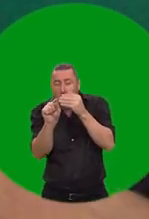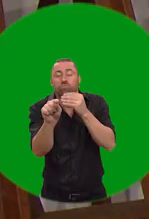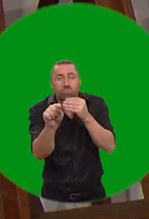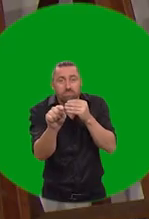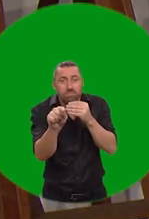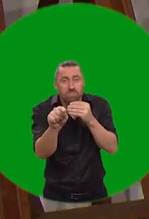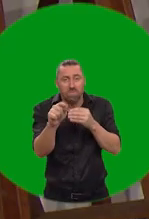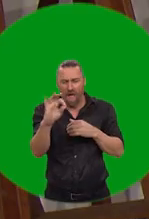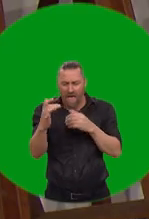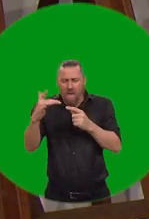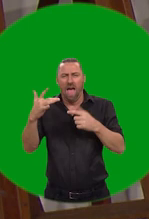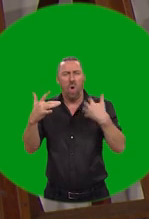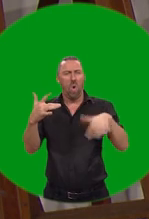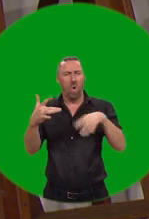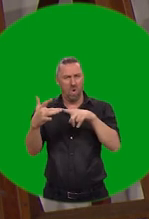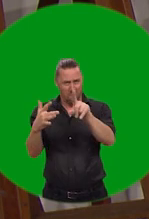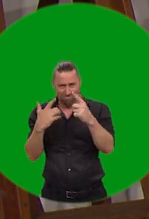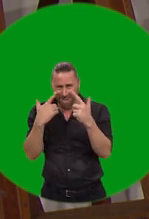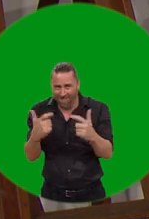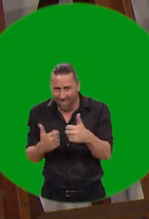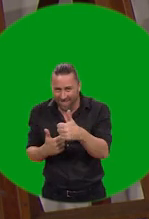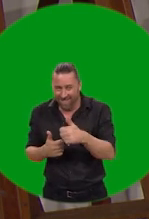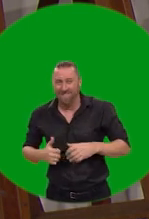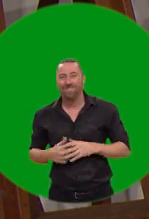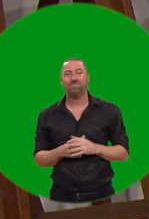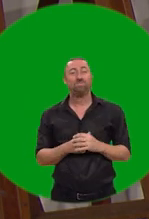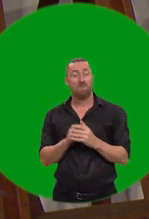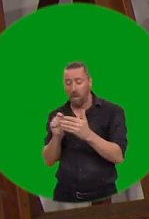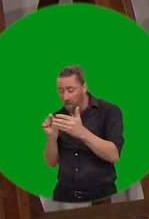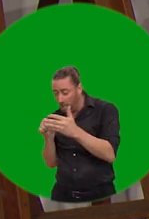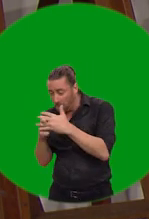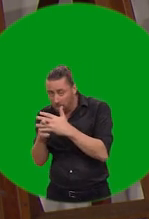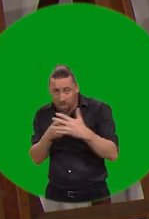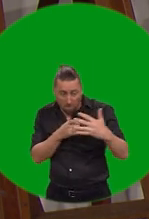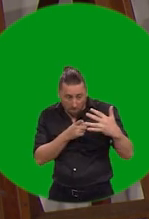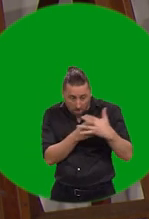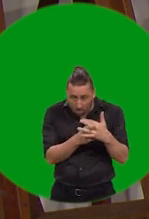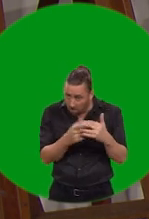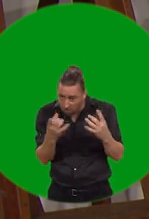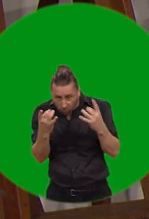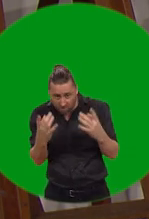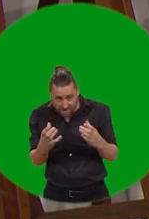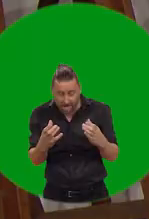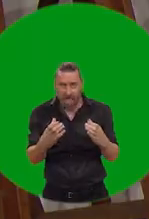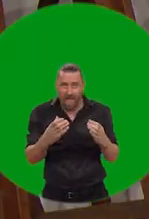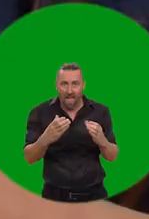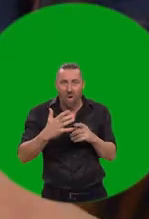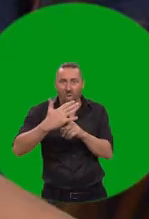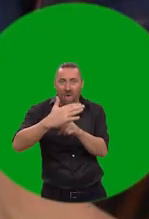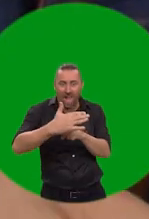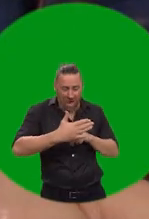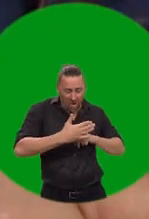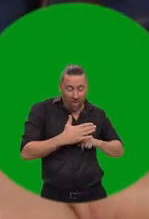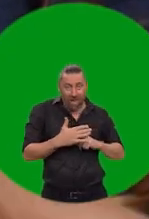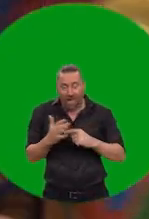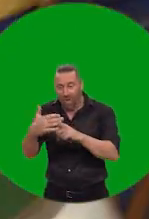other. Now be mindful of the sharp ends. You don't want to poke yourself. Then once you have your skewers in, you're then going to take your wheels and stick